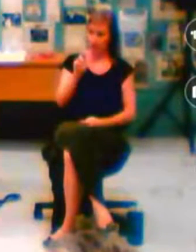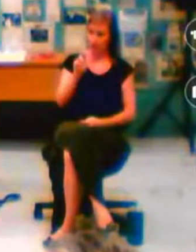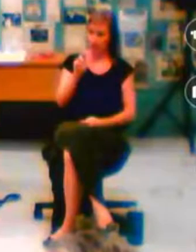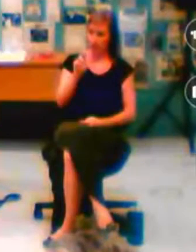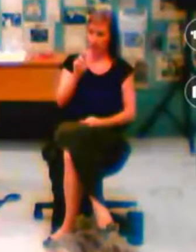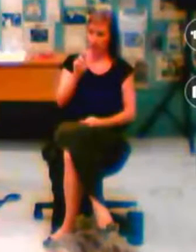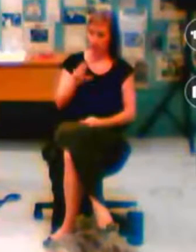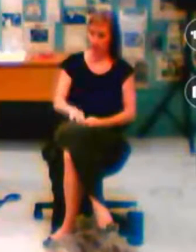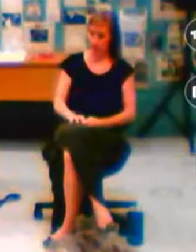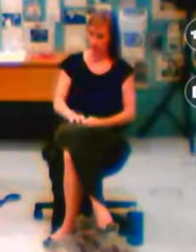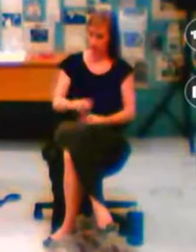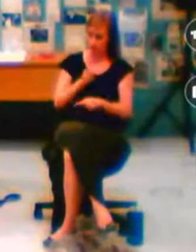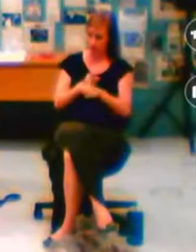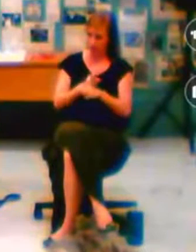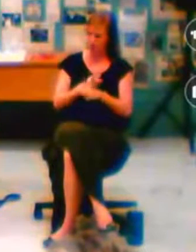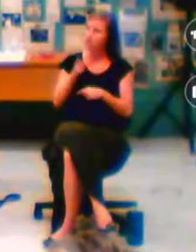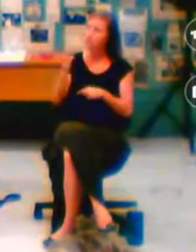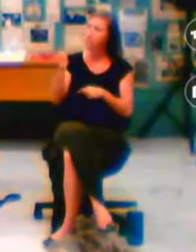guy.